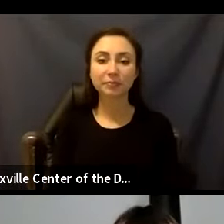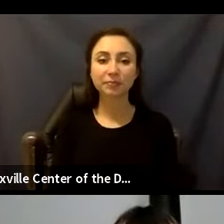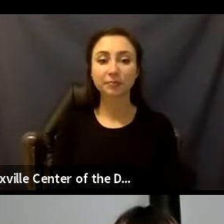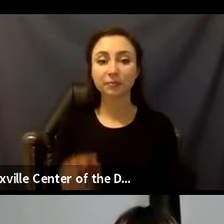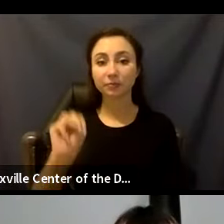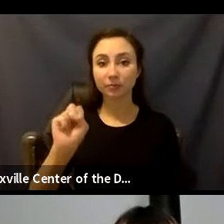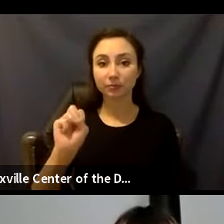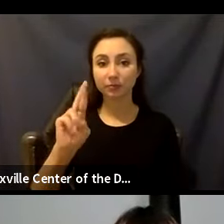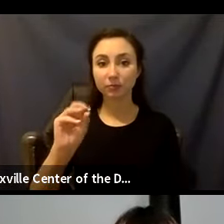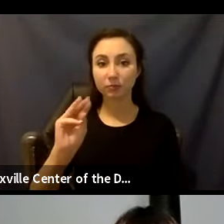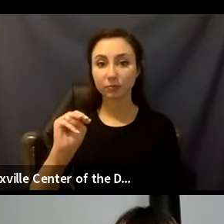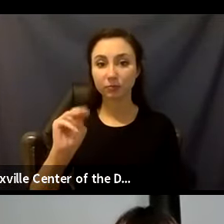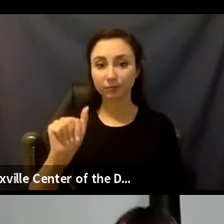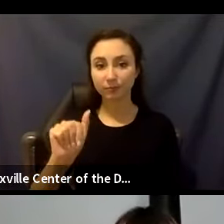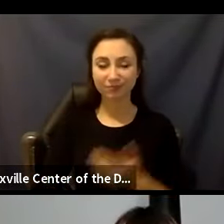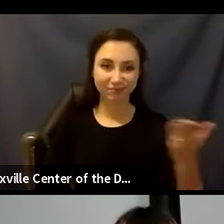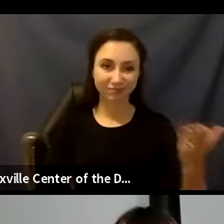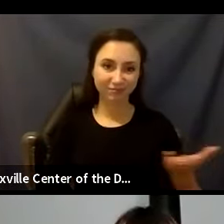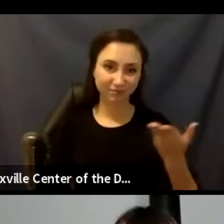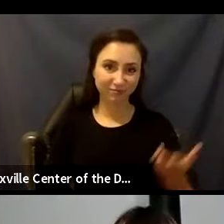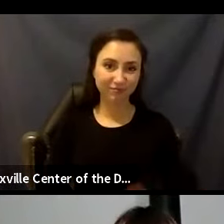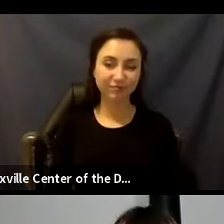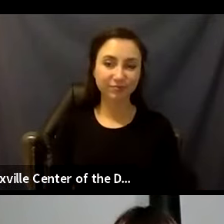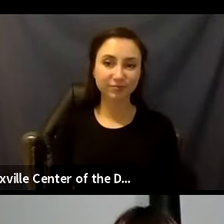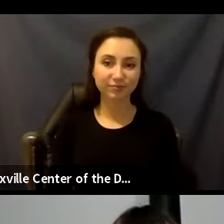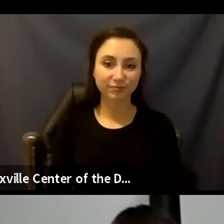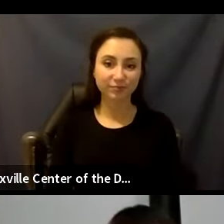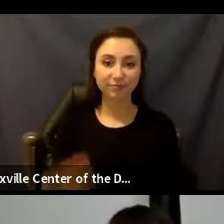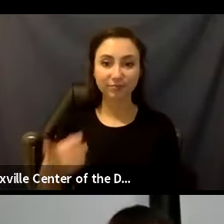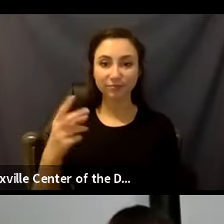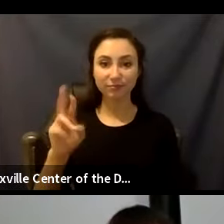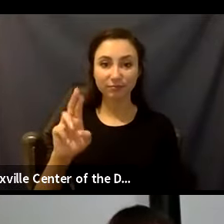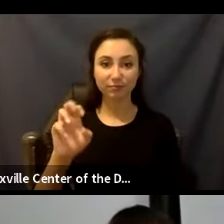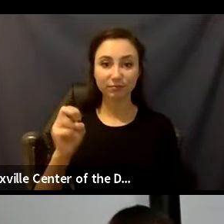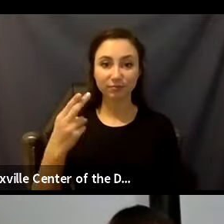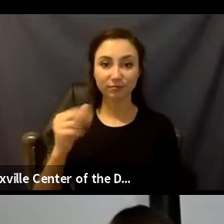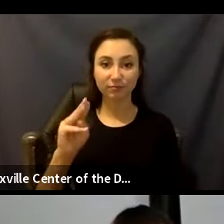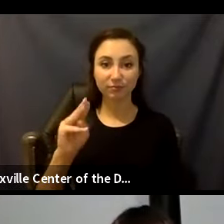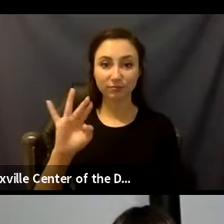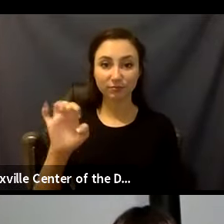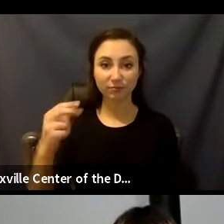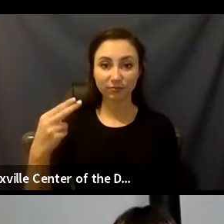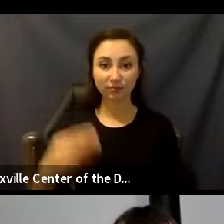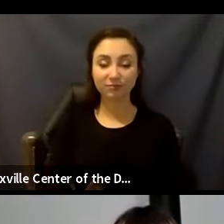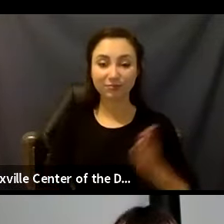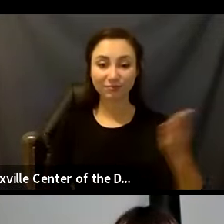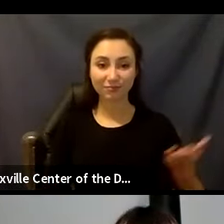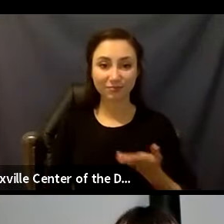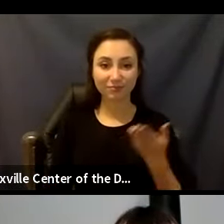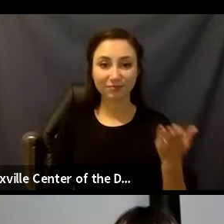Ms. Roma. Here. Dr. Shamia. Here.